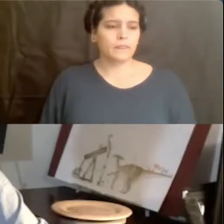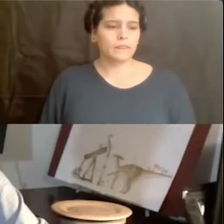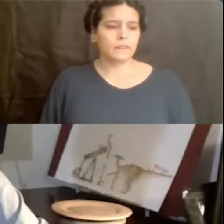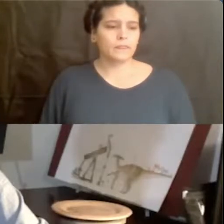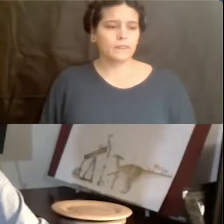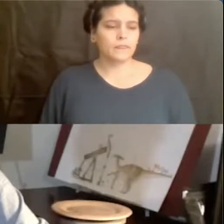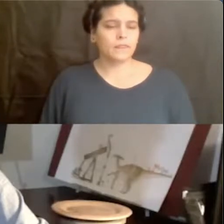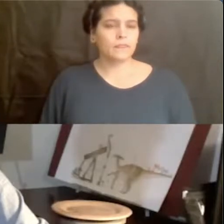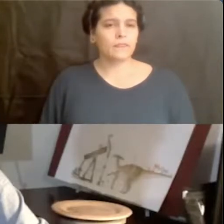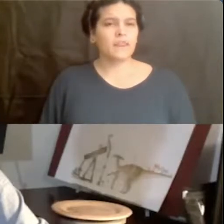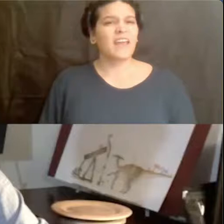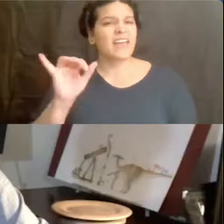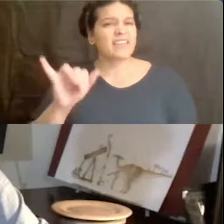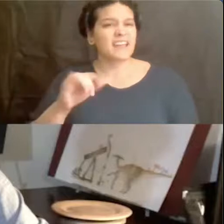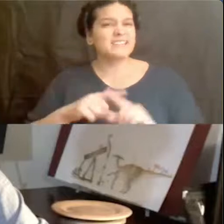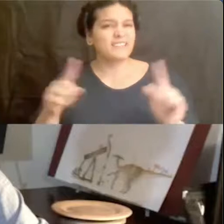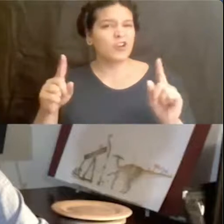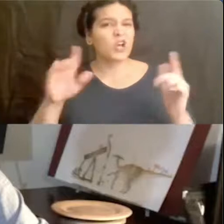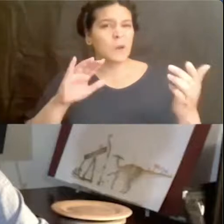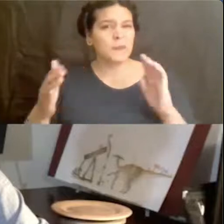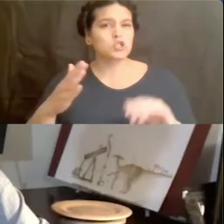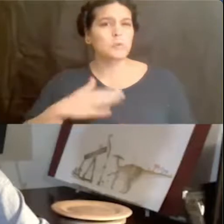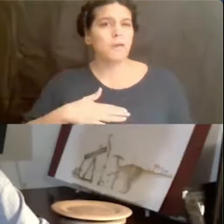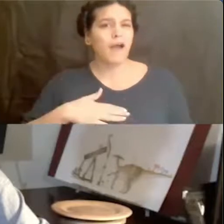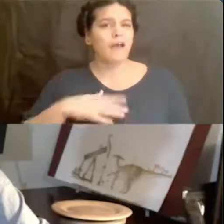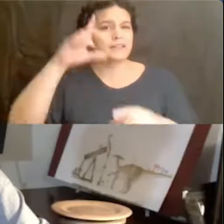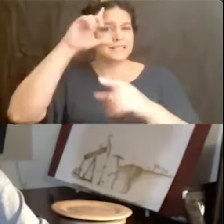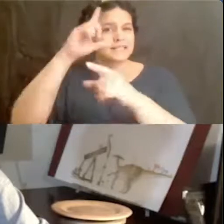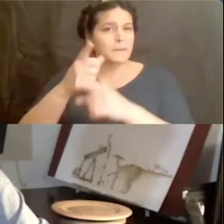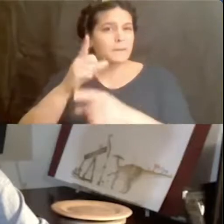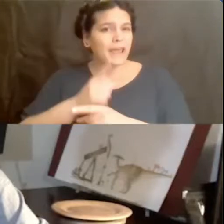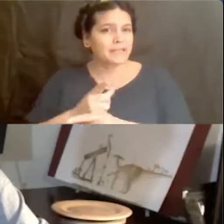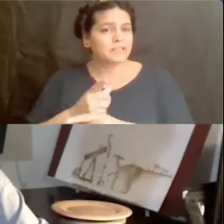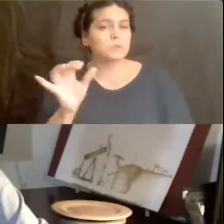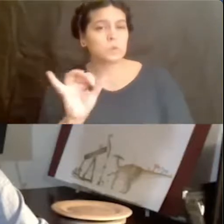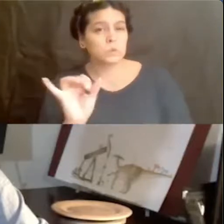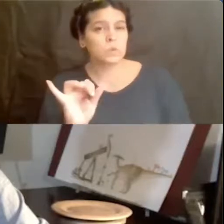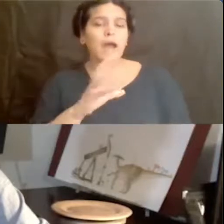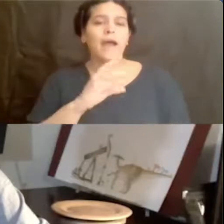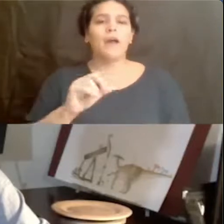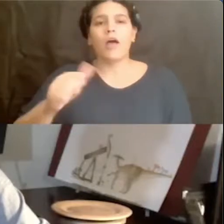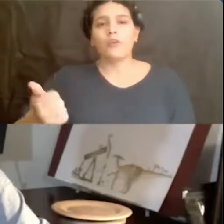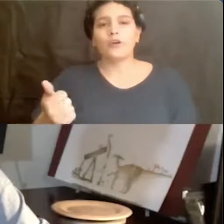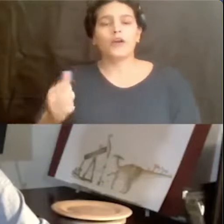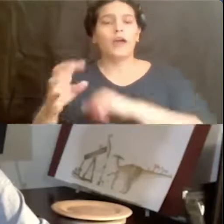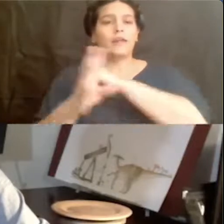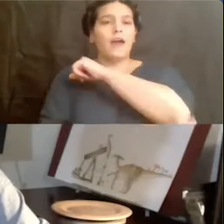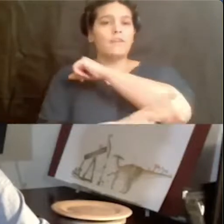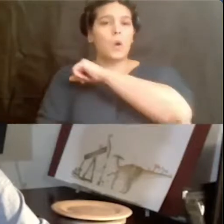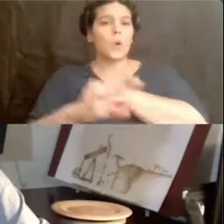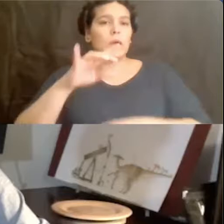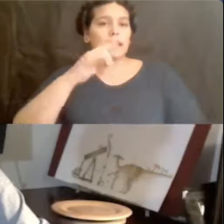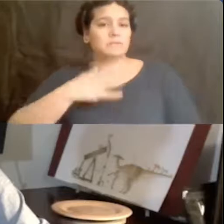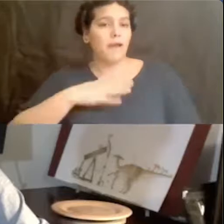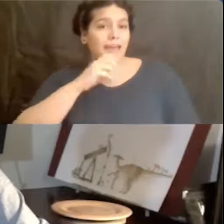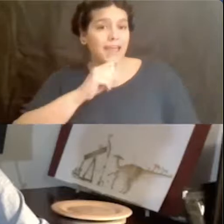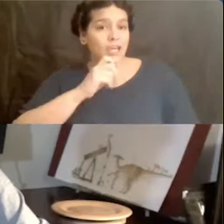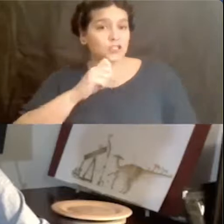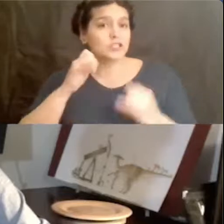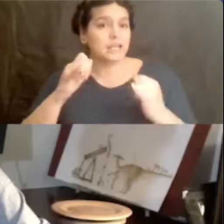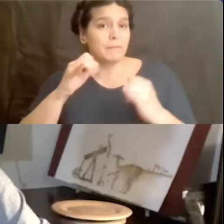apart from my siblings too, even, and a lot of other Navajo kids my own age is,